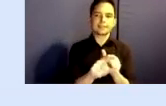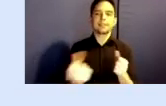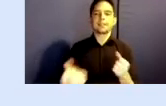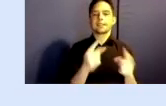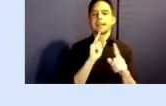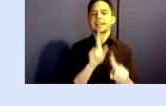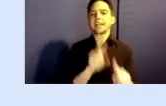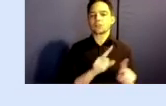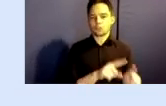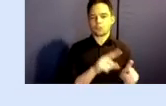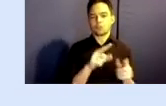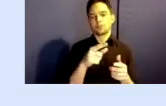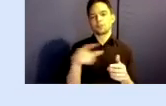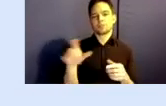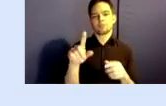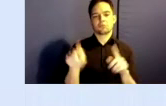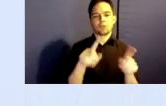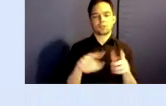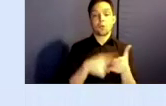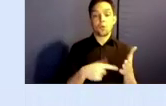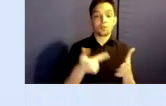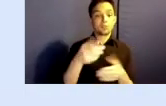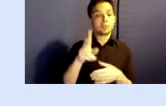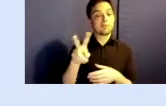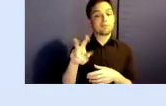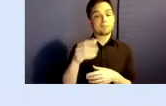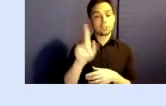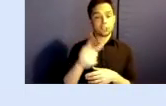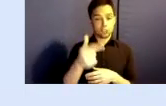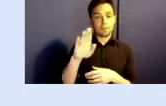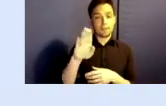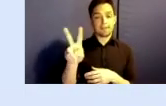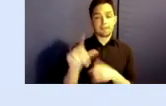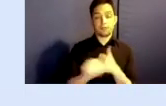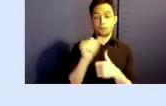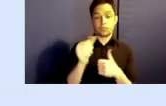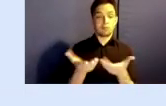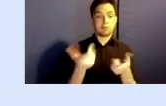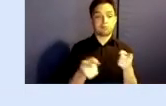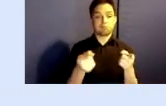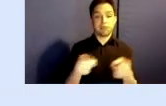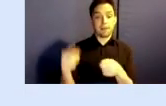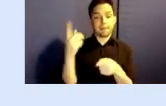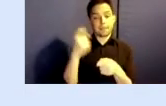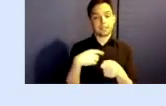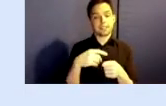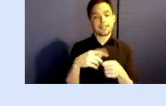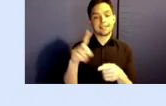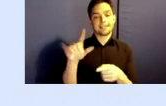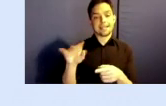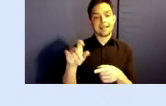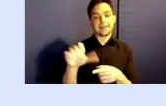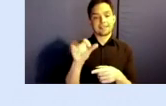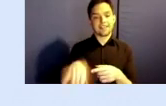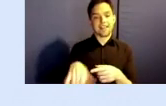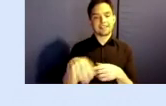about what are the GBV risks that may occur because of the dynamics of the vaccine. What are